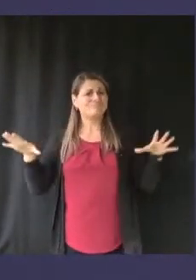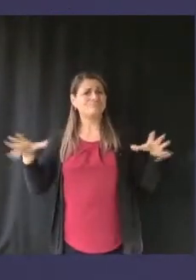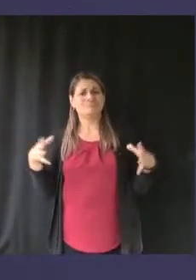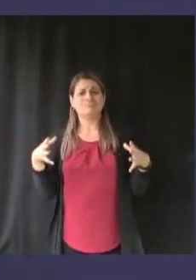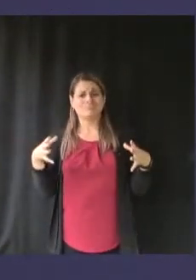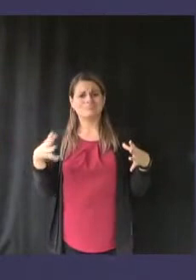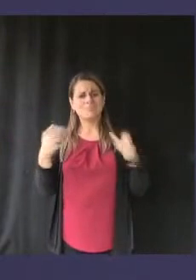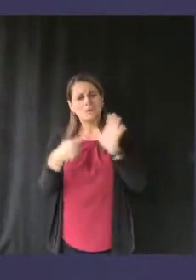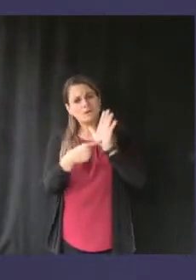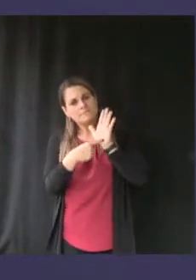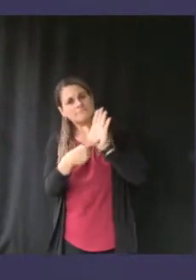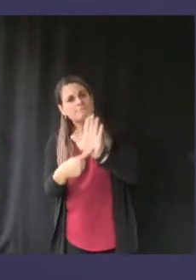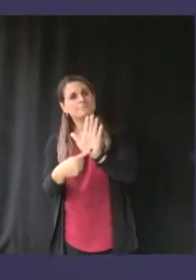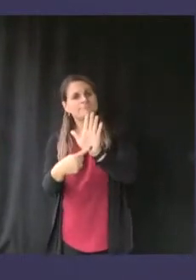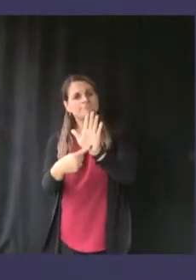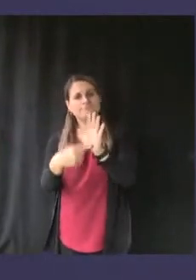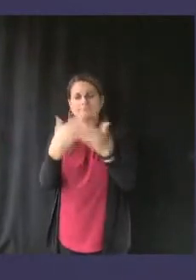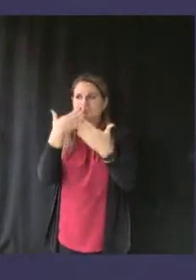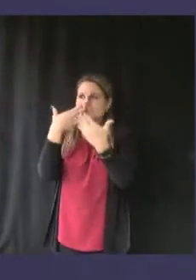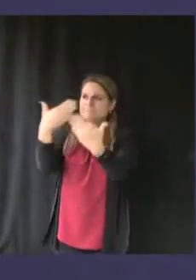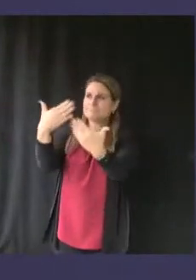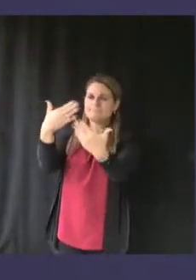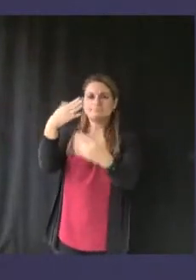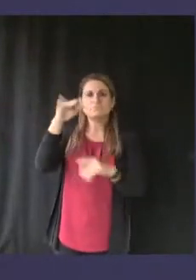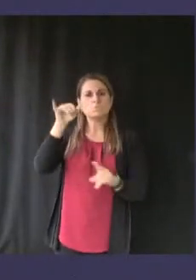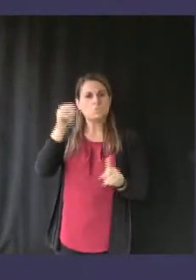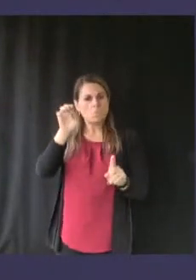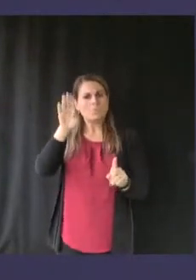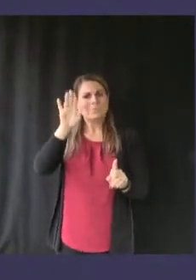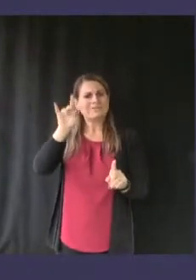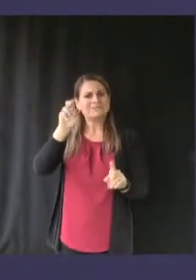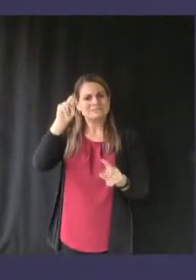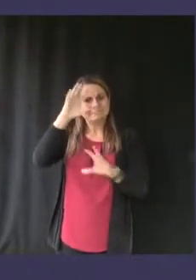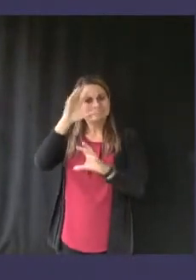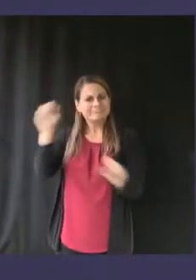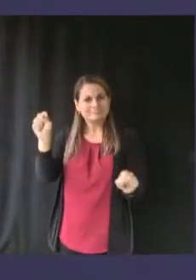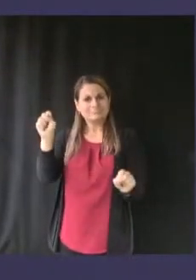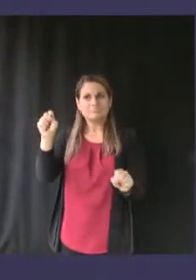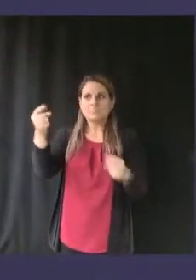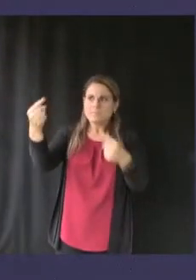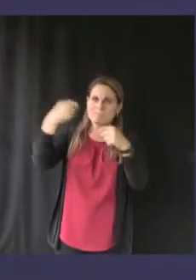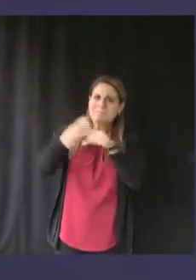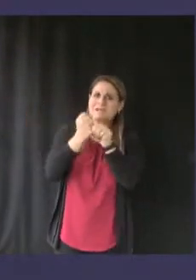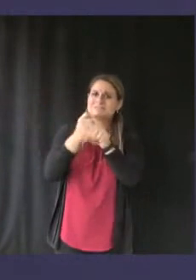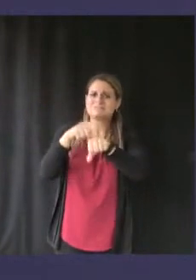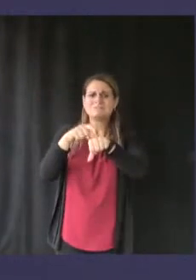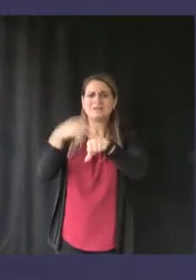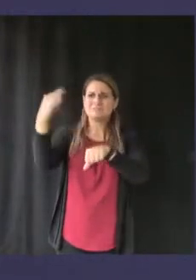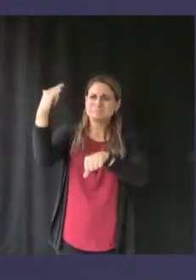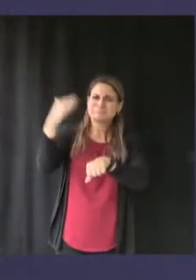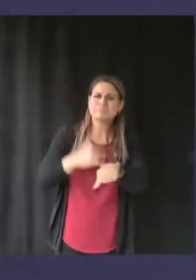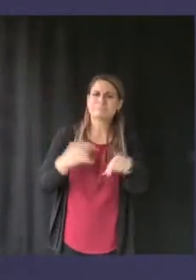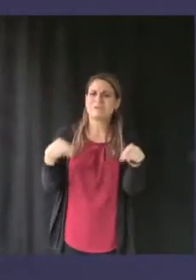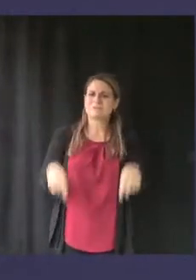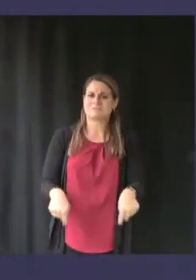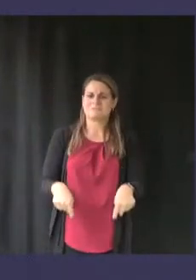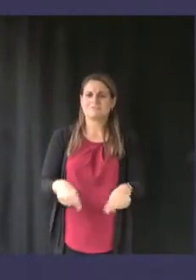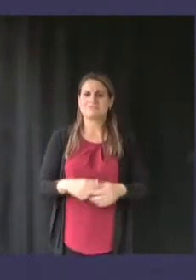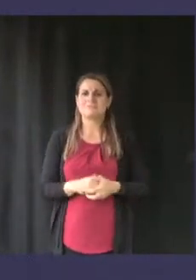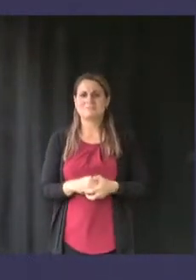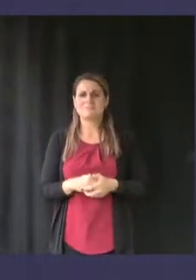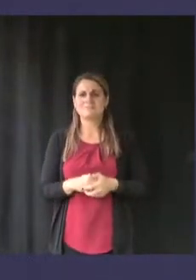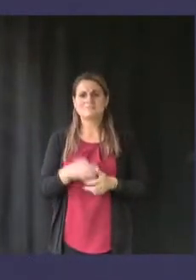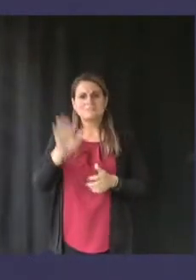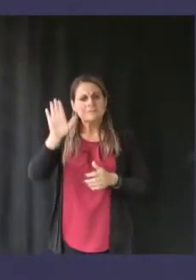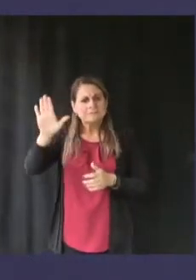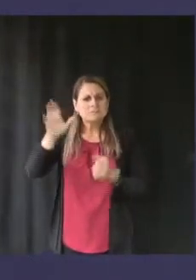deepest thanks to President Biden, not only for his time here and for his presence today, but also for his support